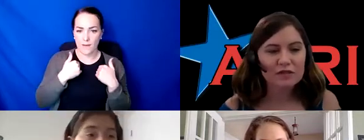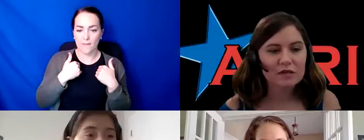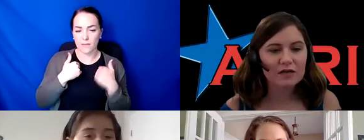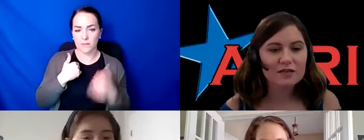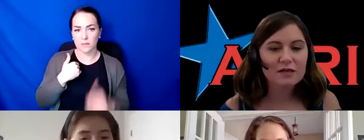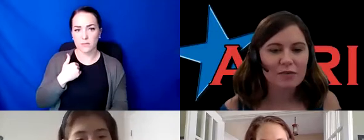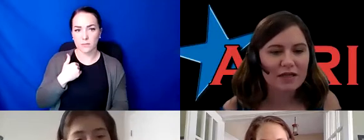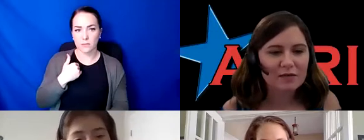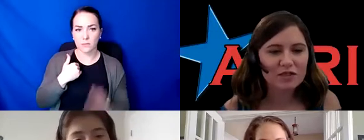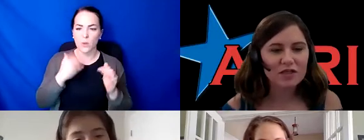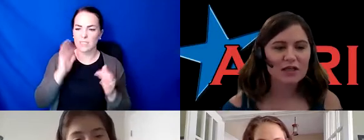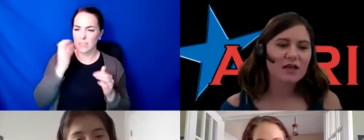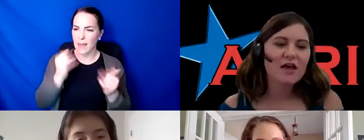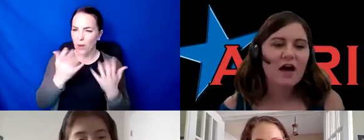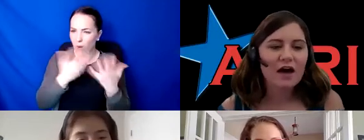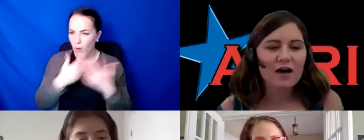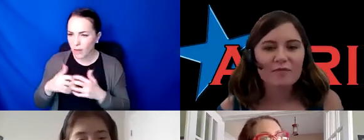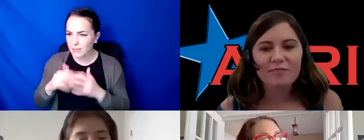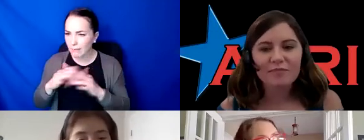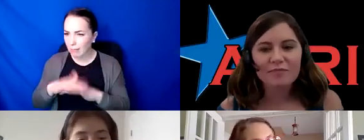it all runs together. Somebody had mentioned